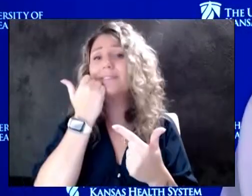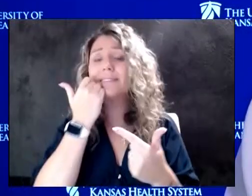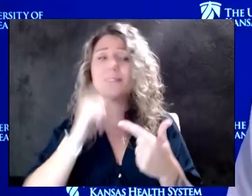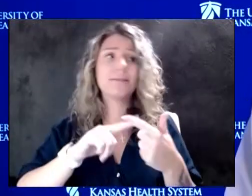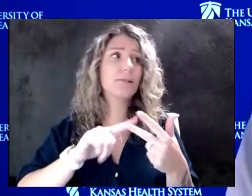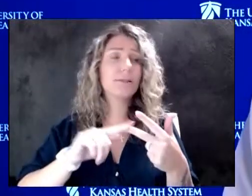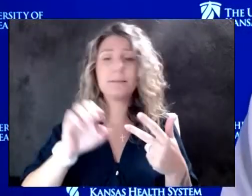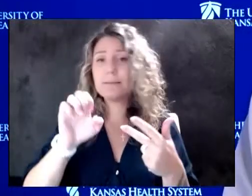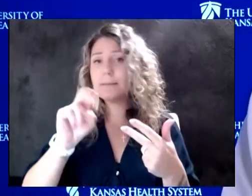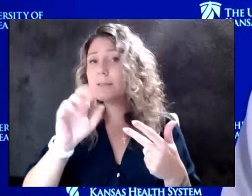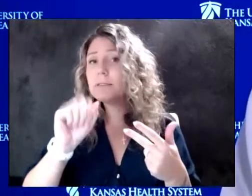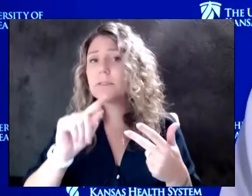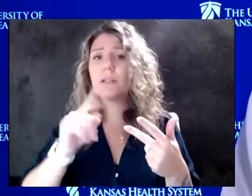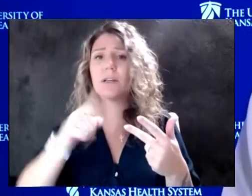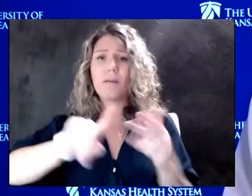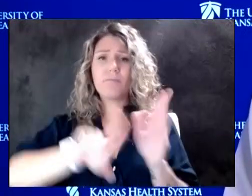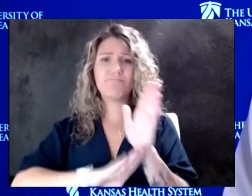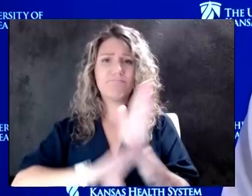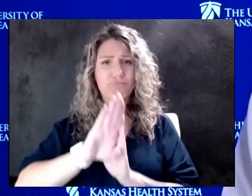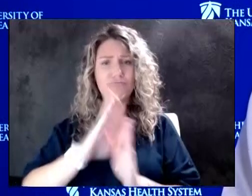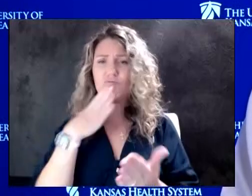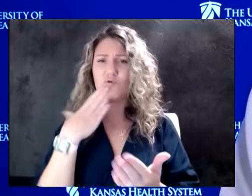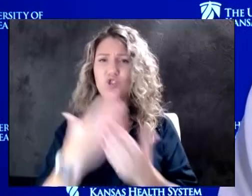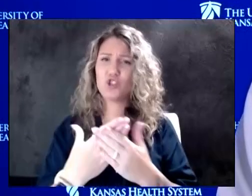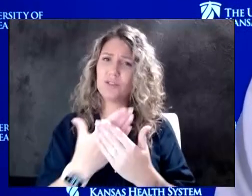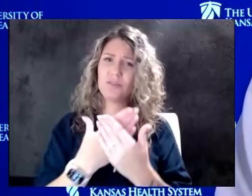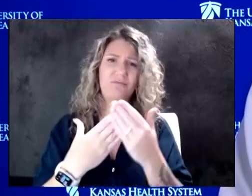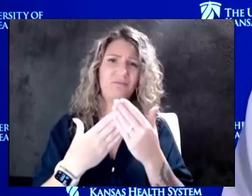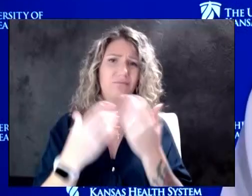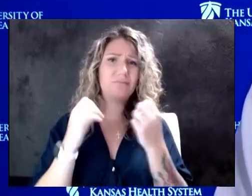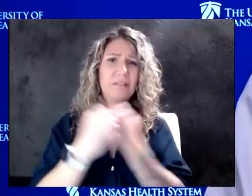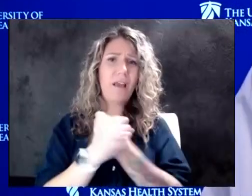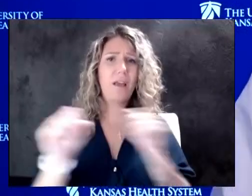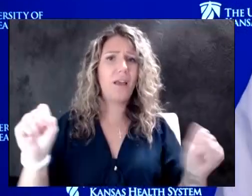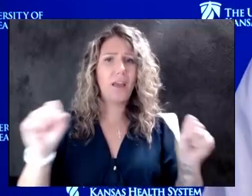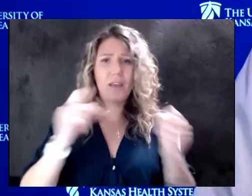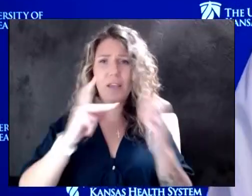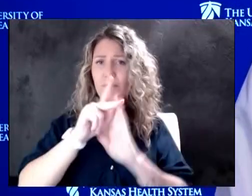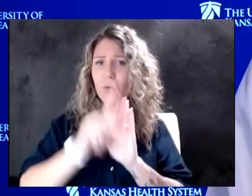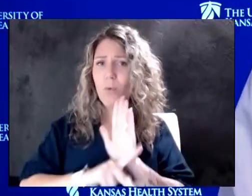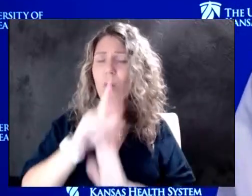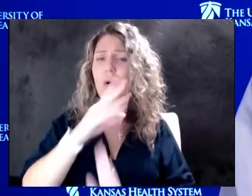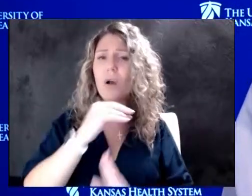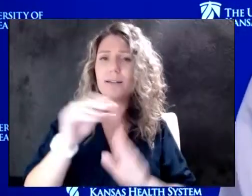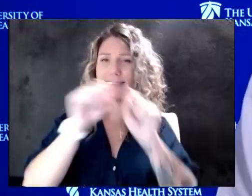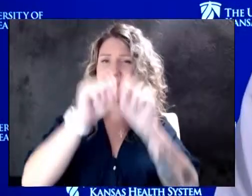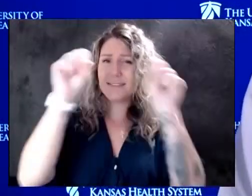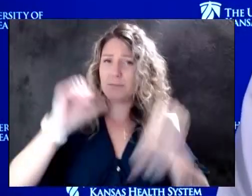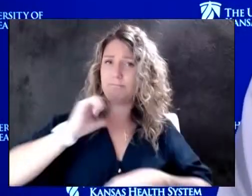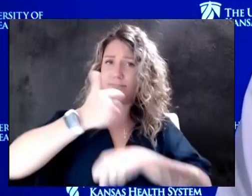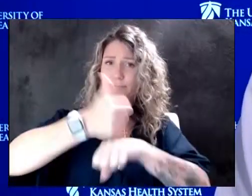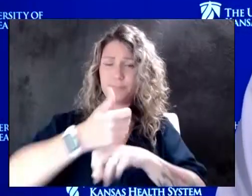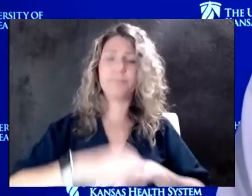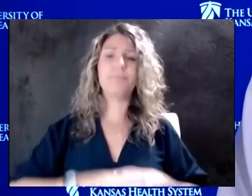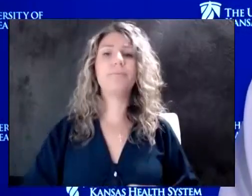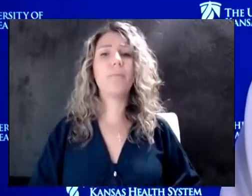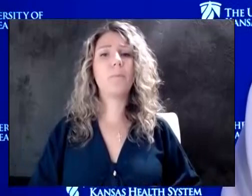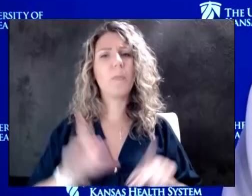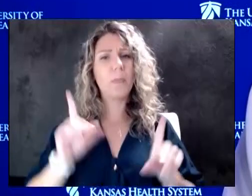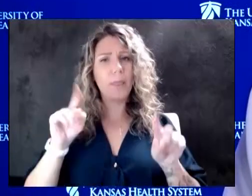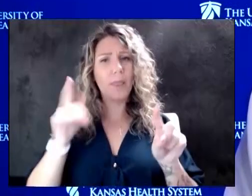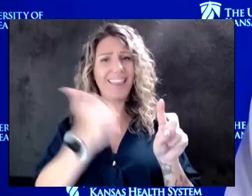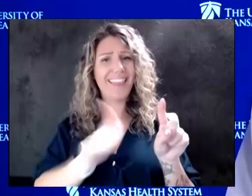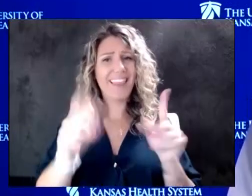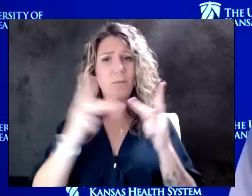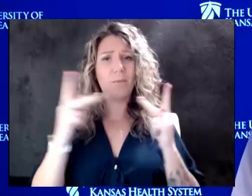have developed really good safety protocols and systems. So I think going to any of those places is going to